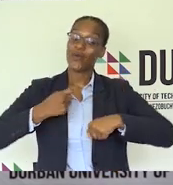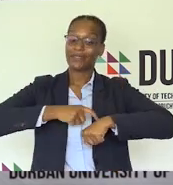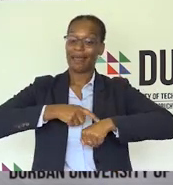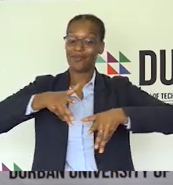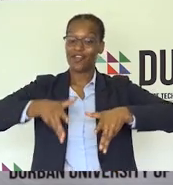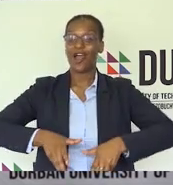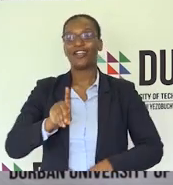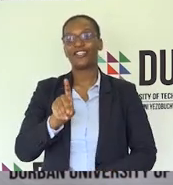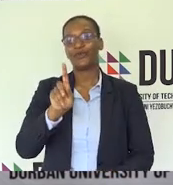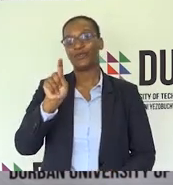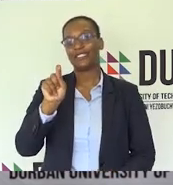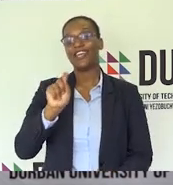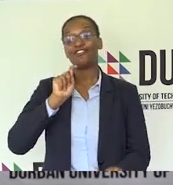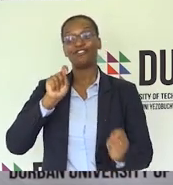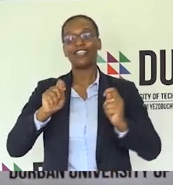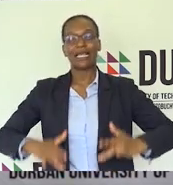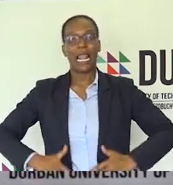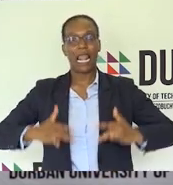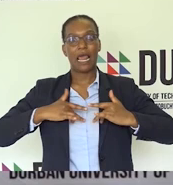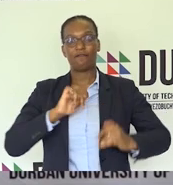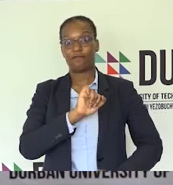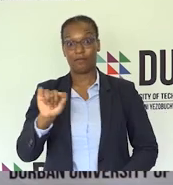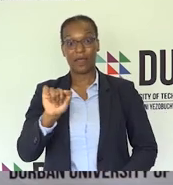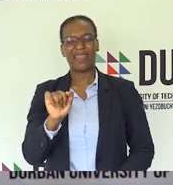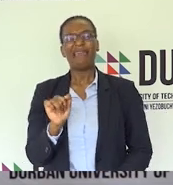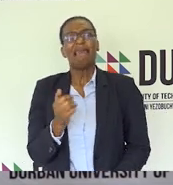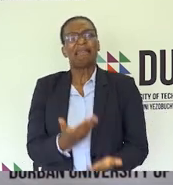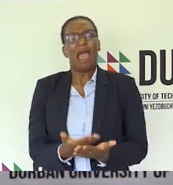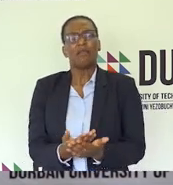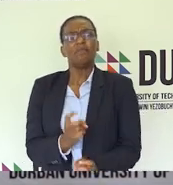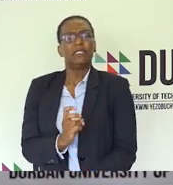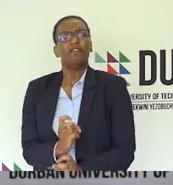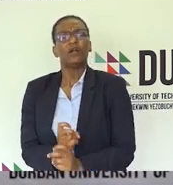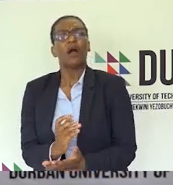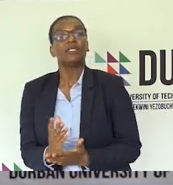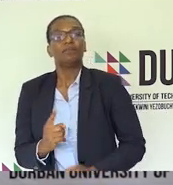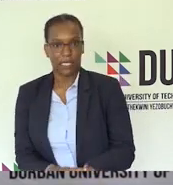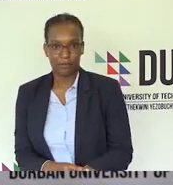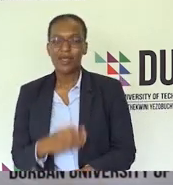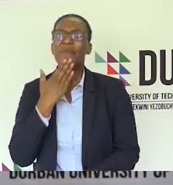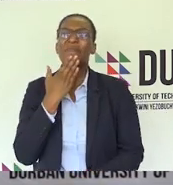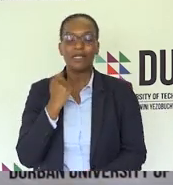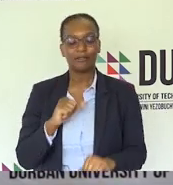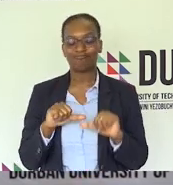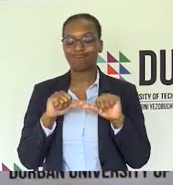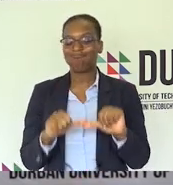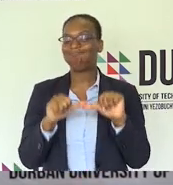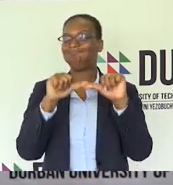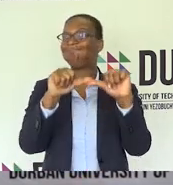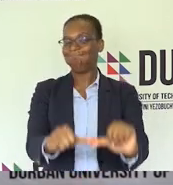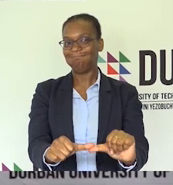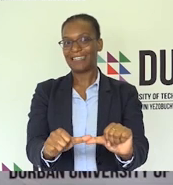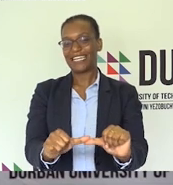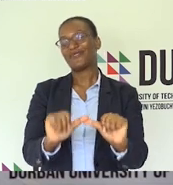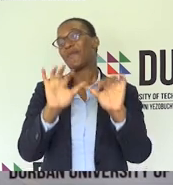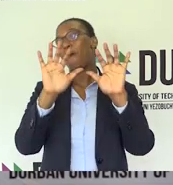at DUT changes your life. It may get difficult at times, but keep going.